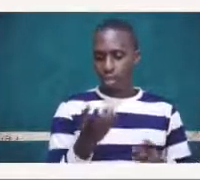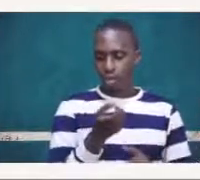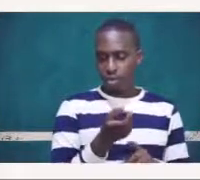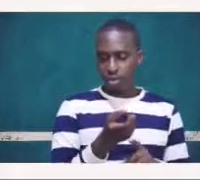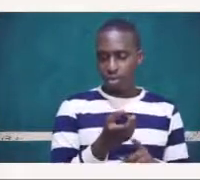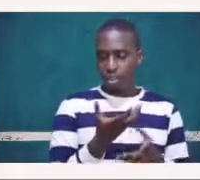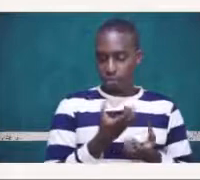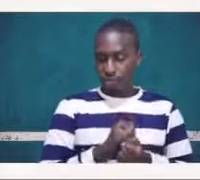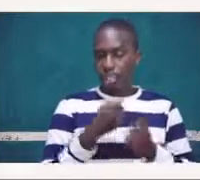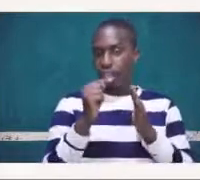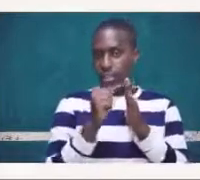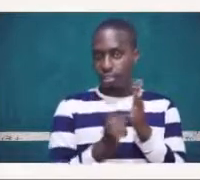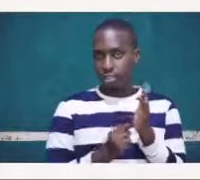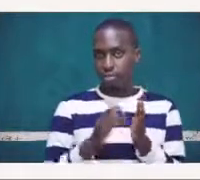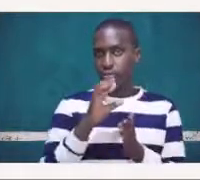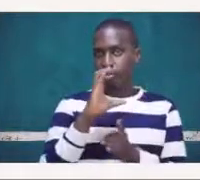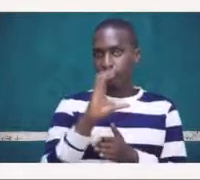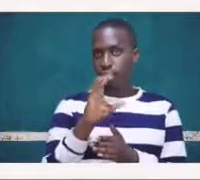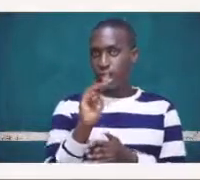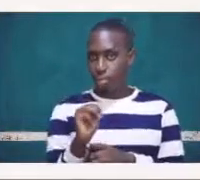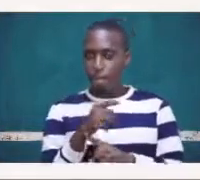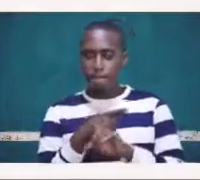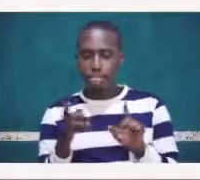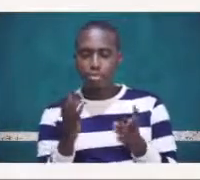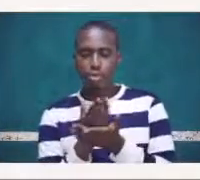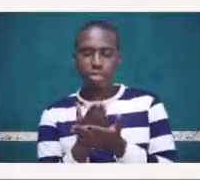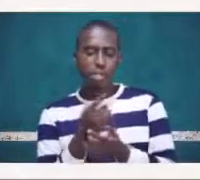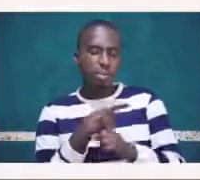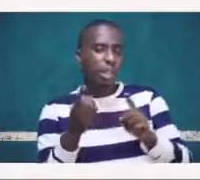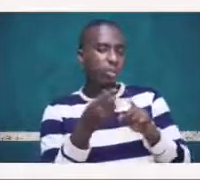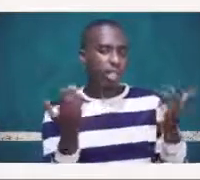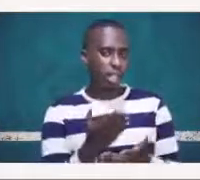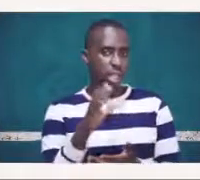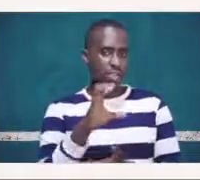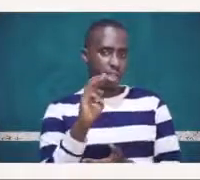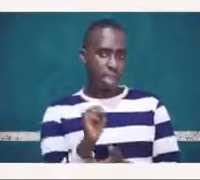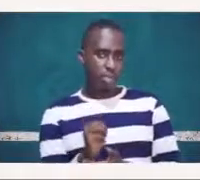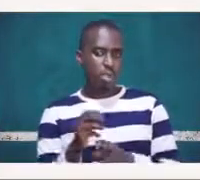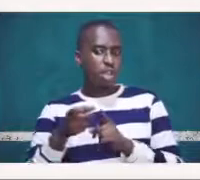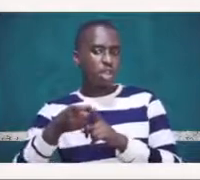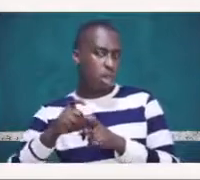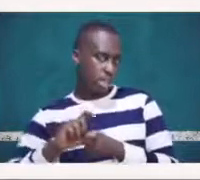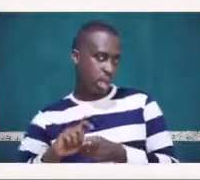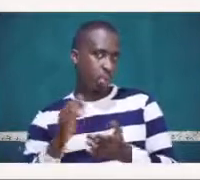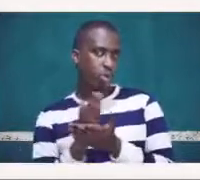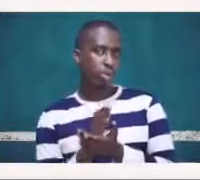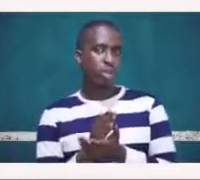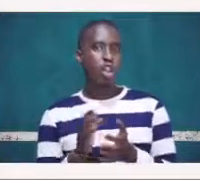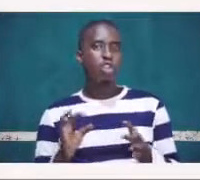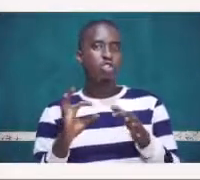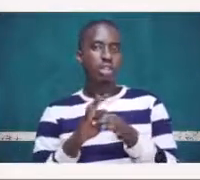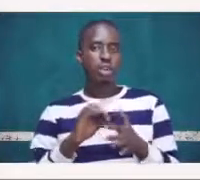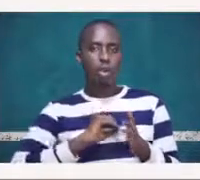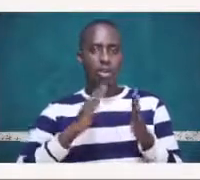it entails the characteristics of common market, but how is it different from common market? In addition, there is joint ownership